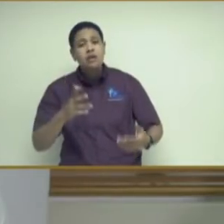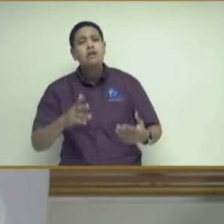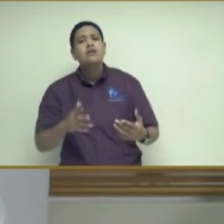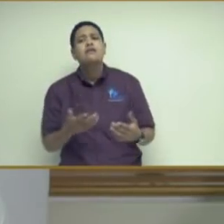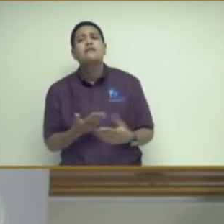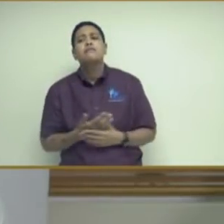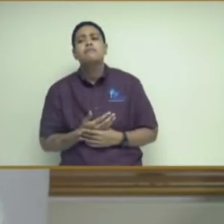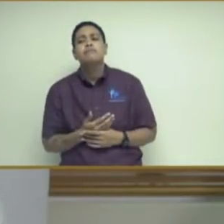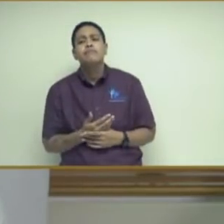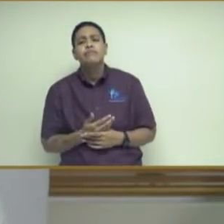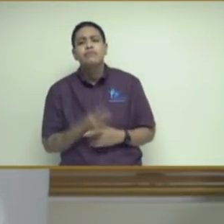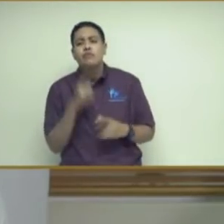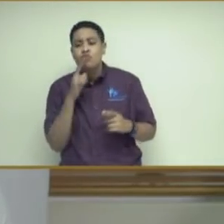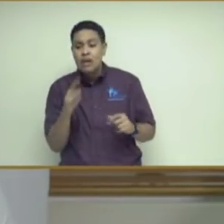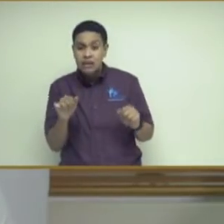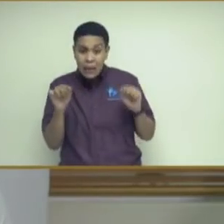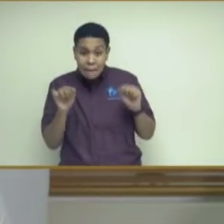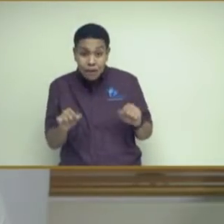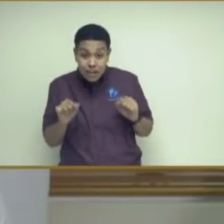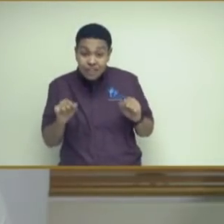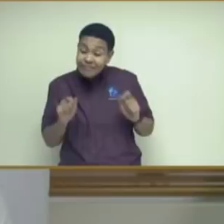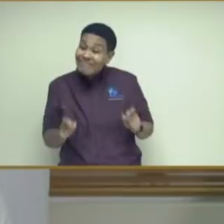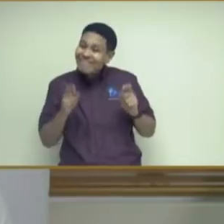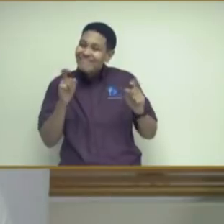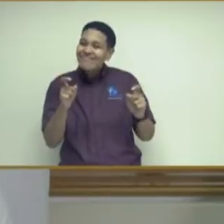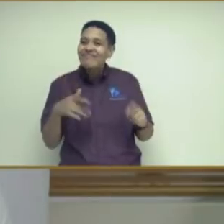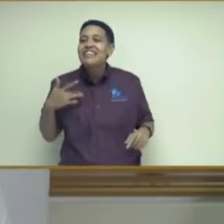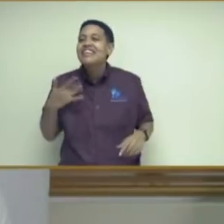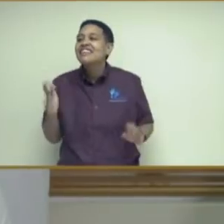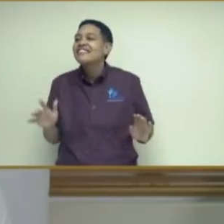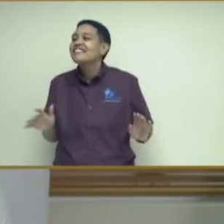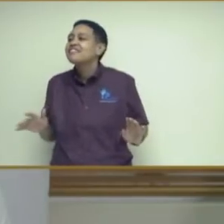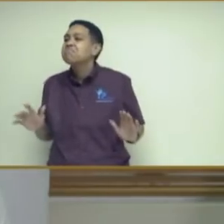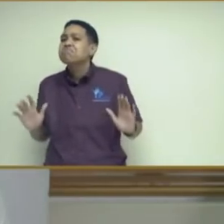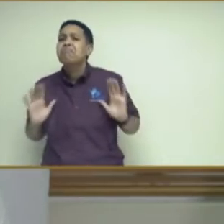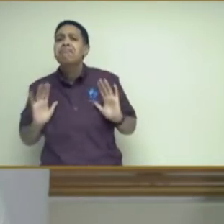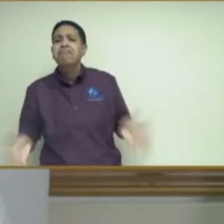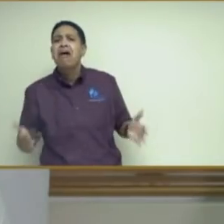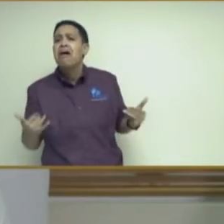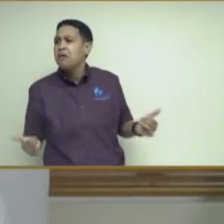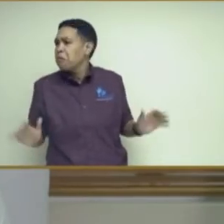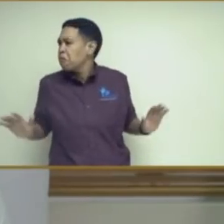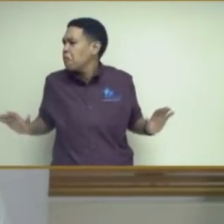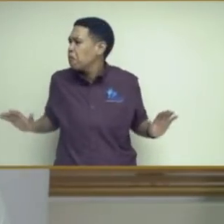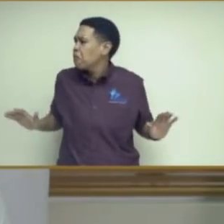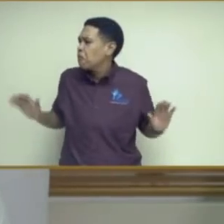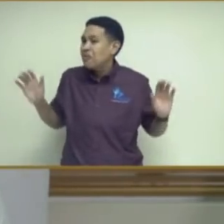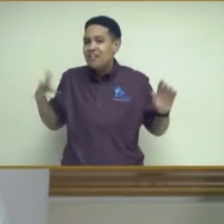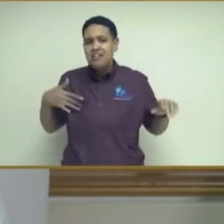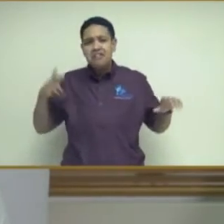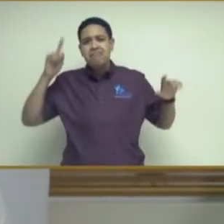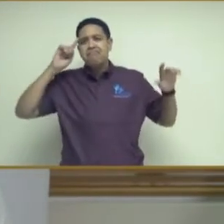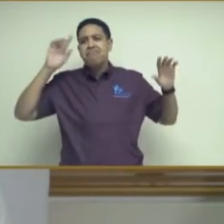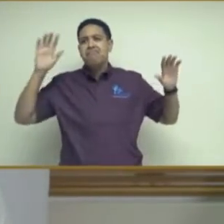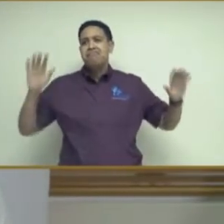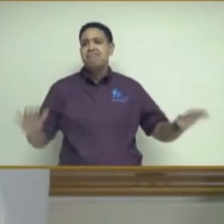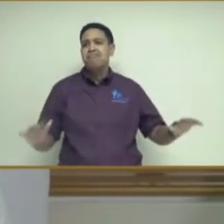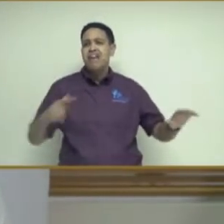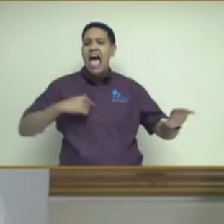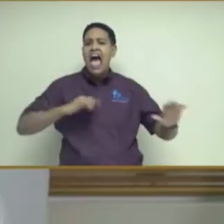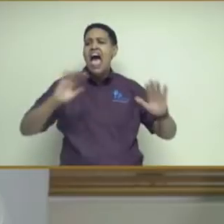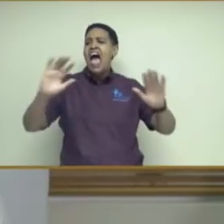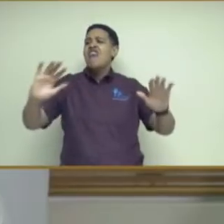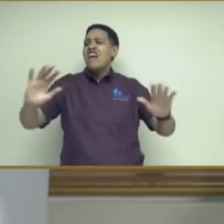does potentially give an impression that all is well and we can drop our guard. And